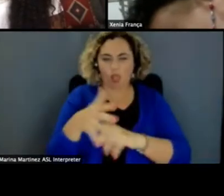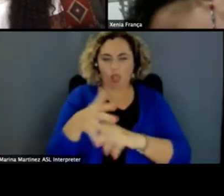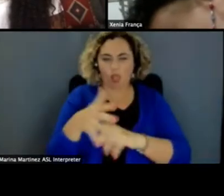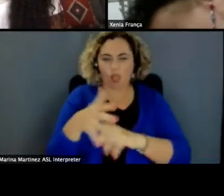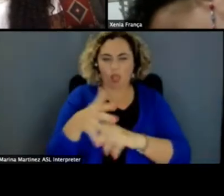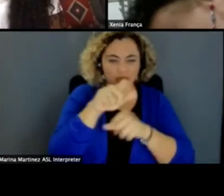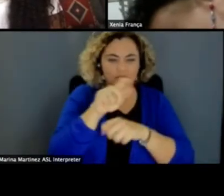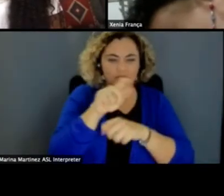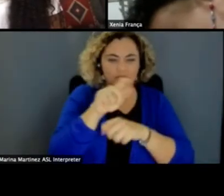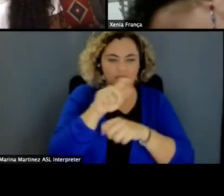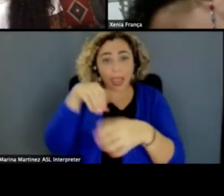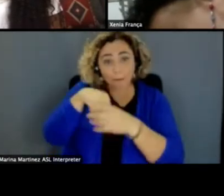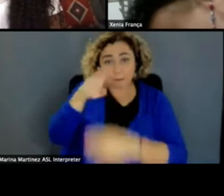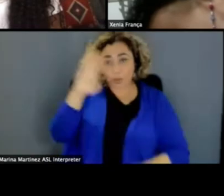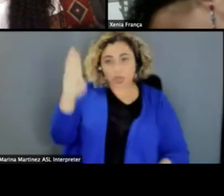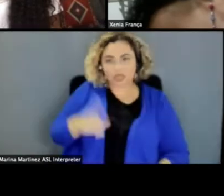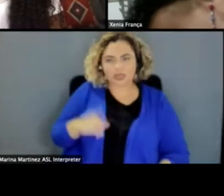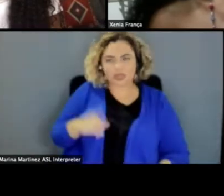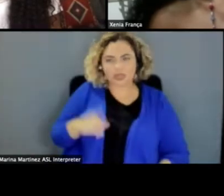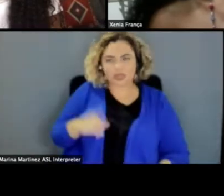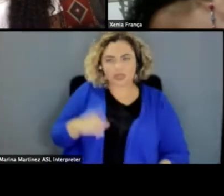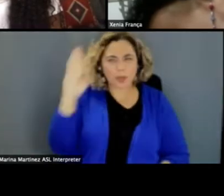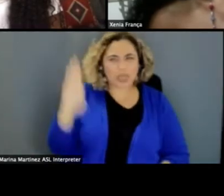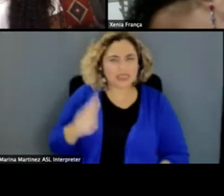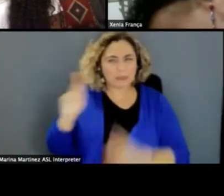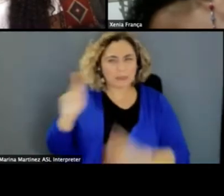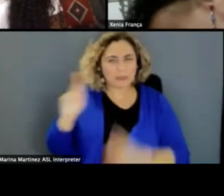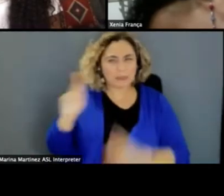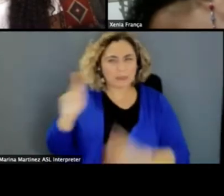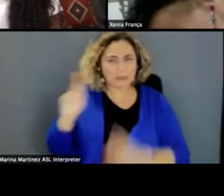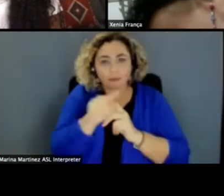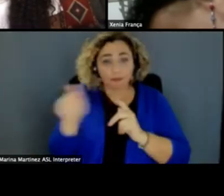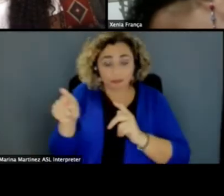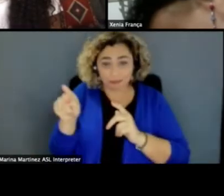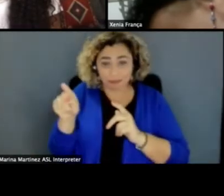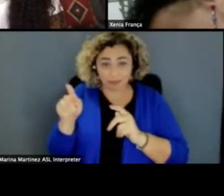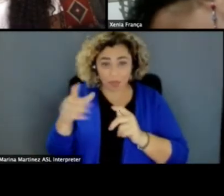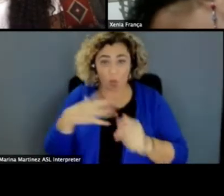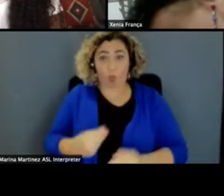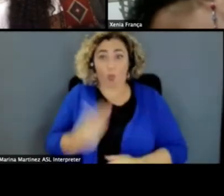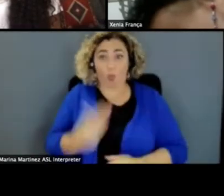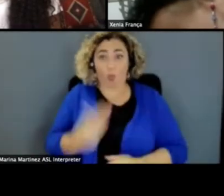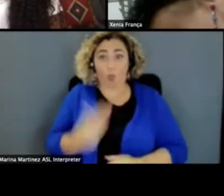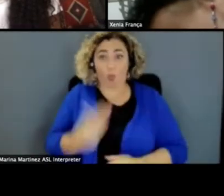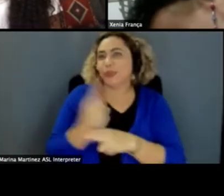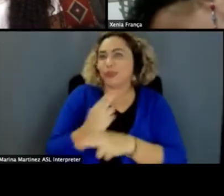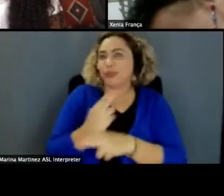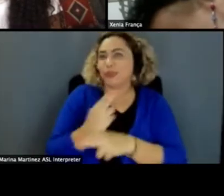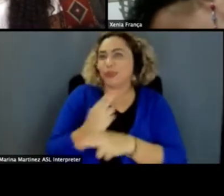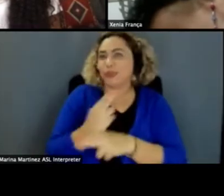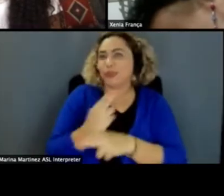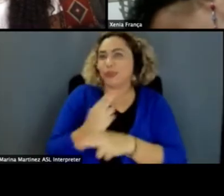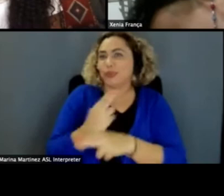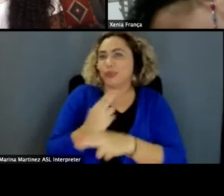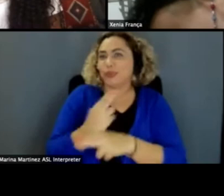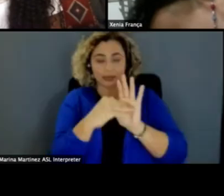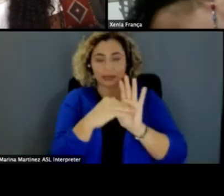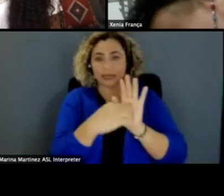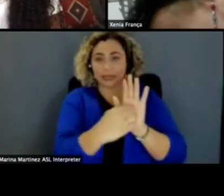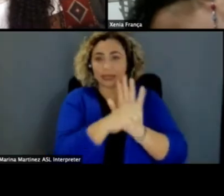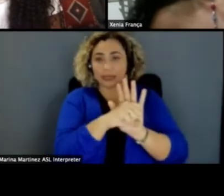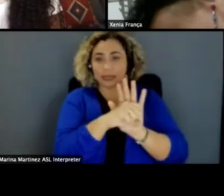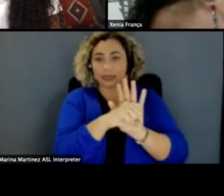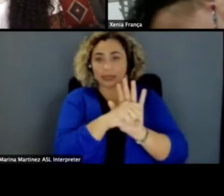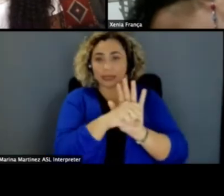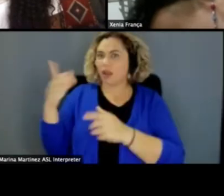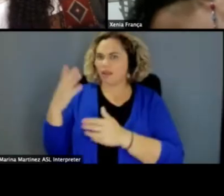specifically in Brazil. Why is it the Brazilians, and specifically white Brazilians, use these Black symbols when they've always been used as negative